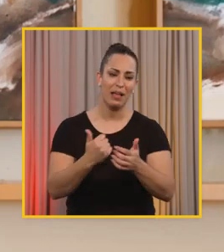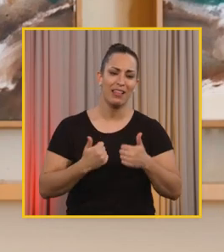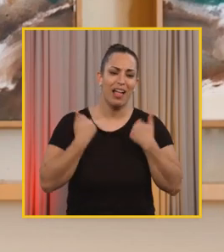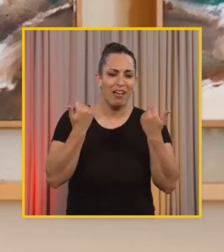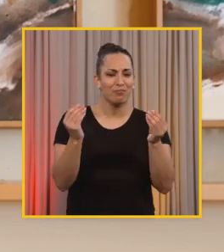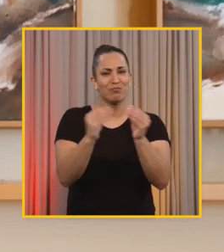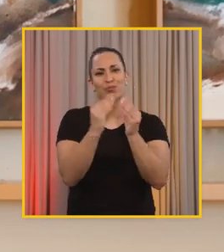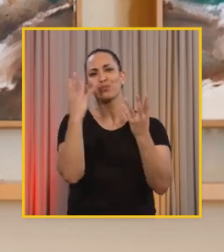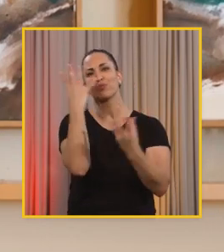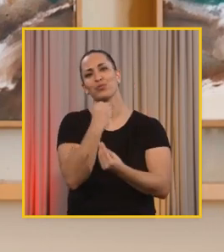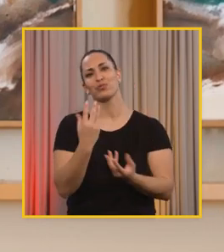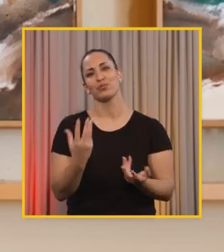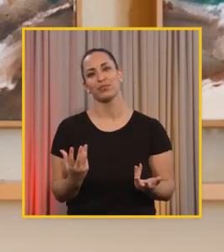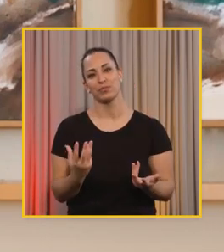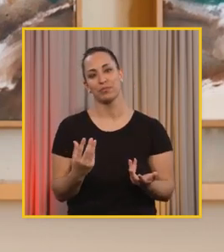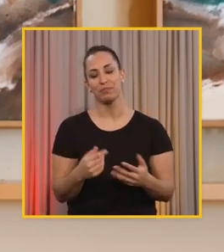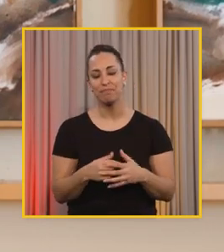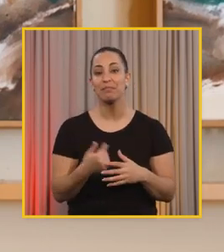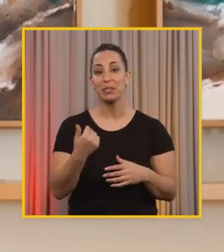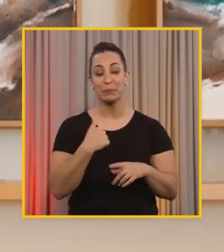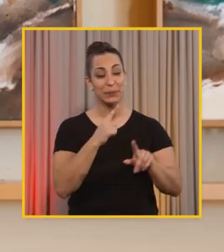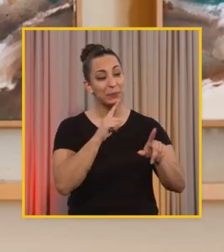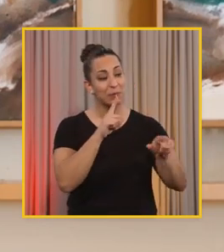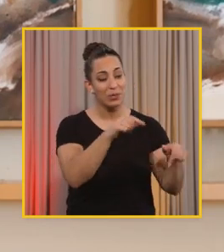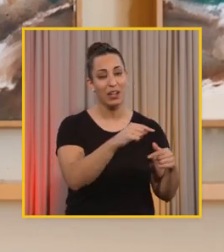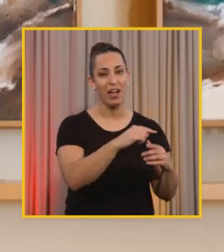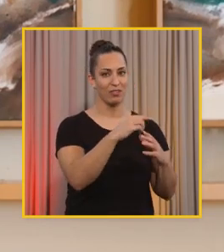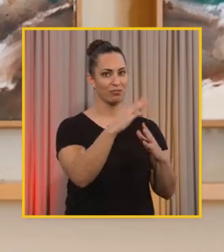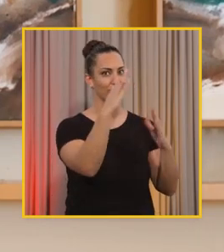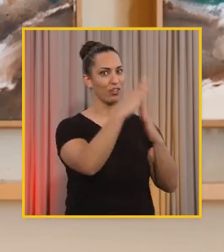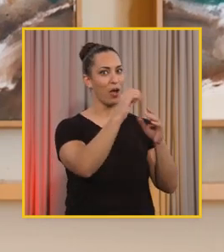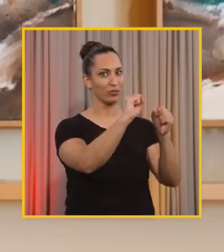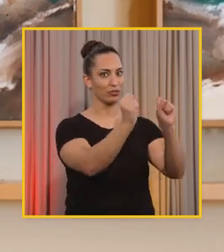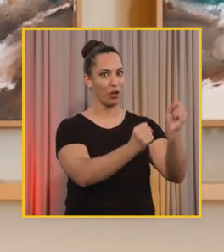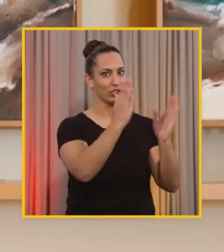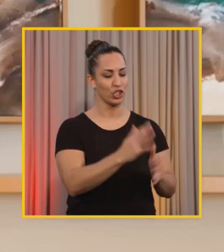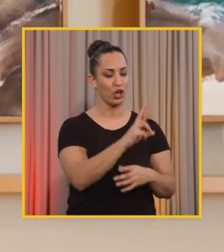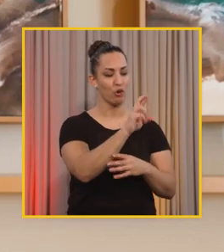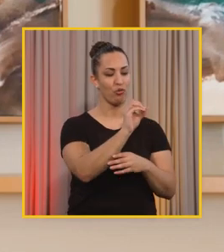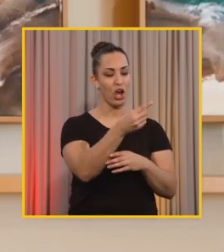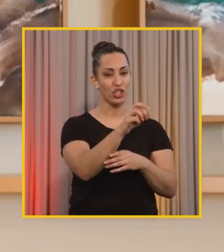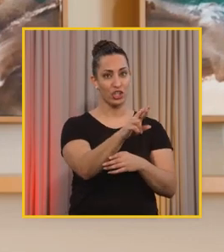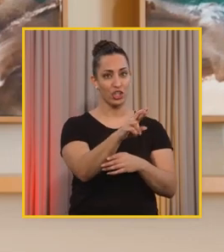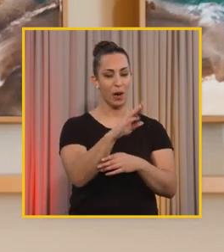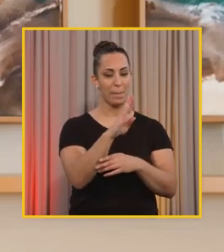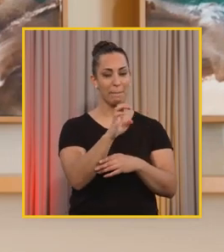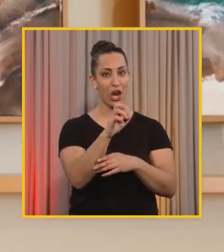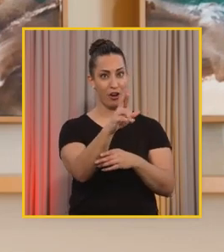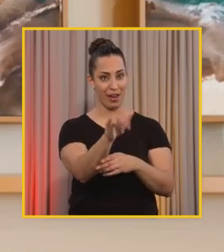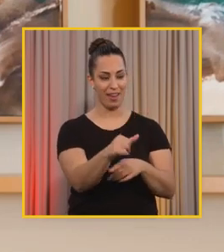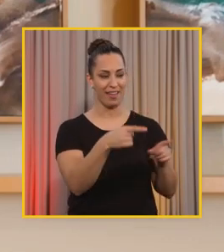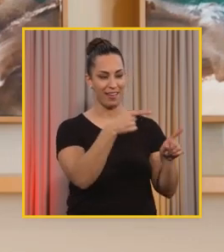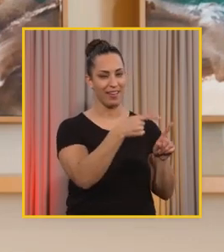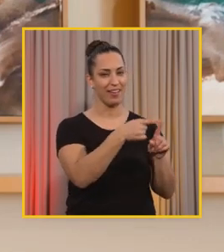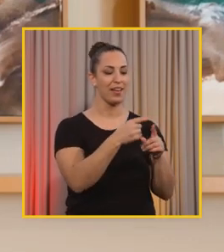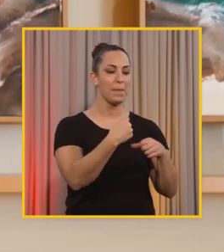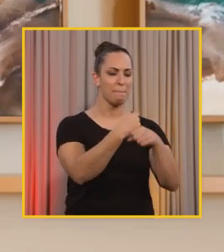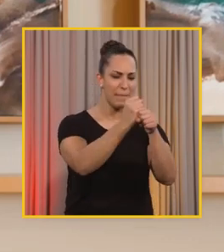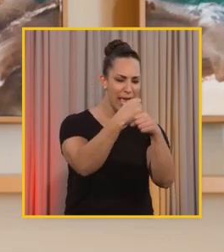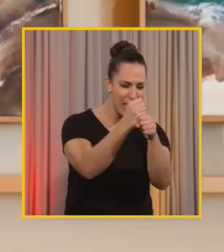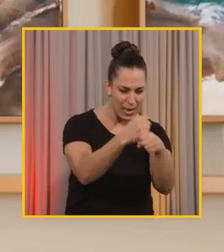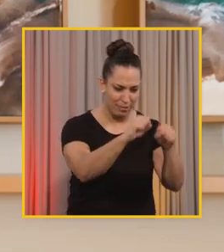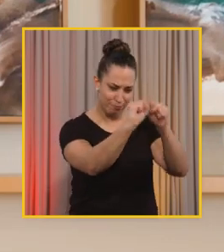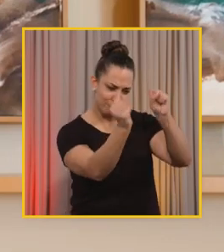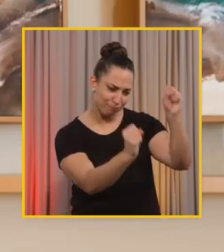to help others as so many have helped me. In 2016, we donated